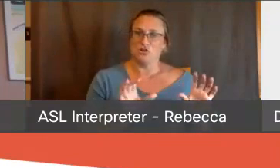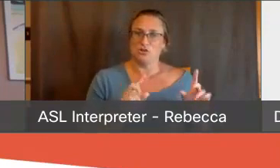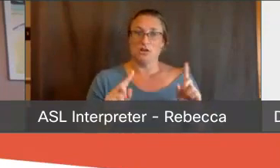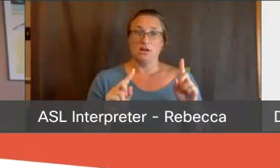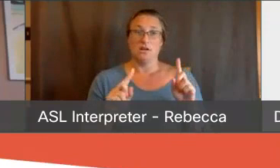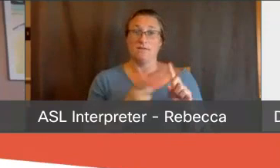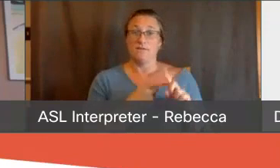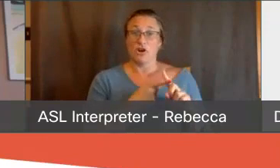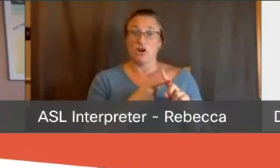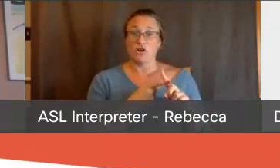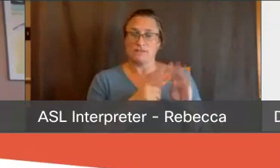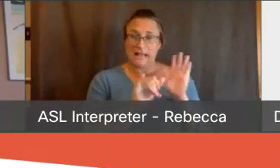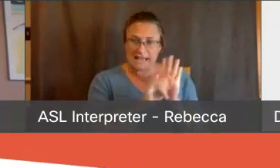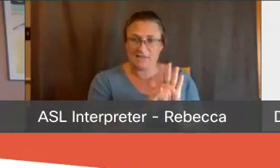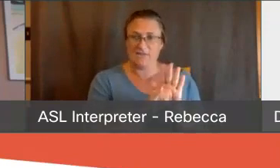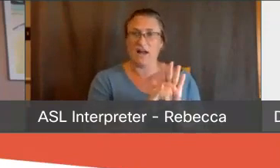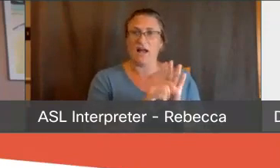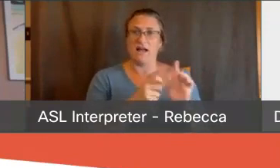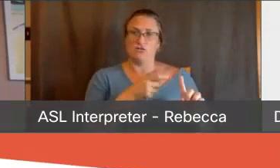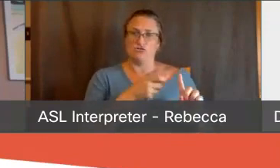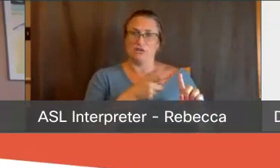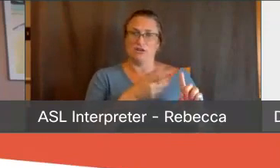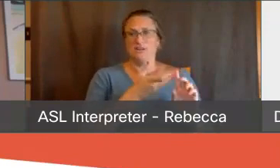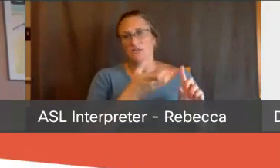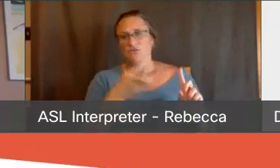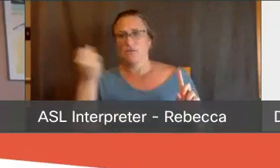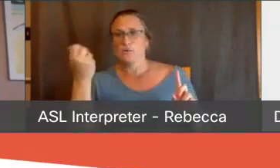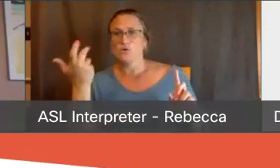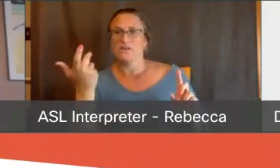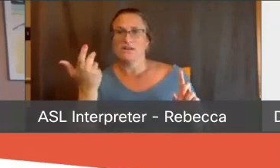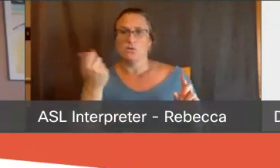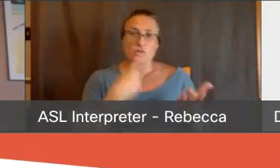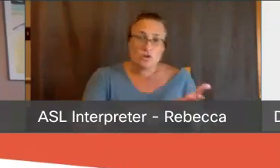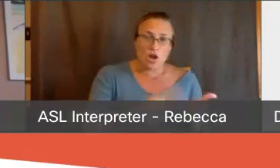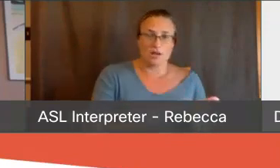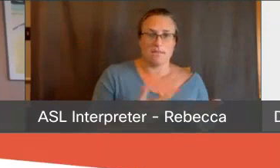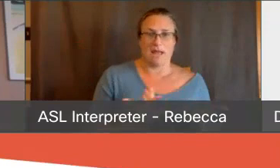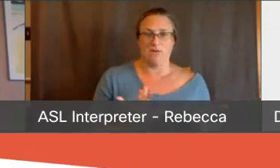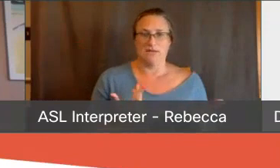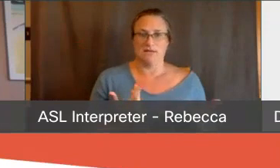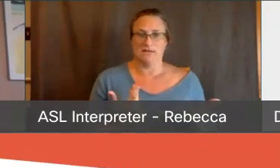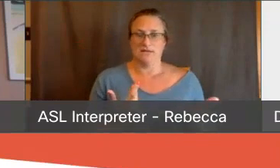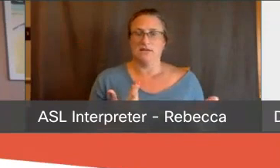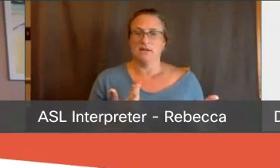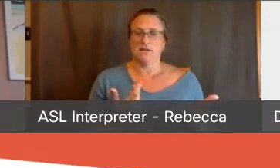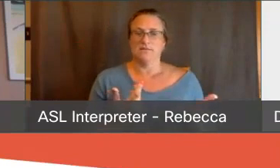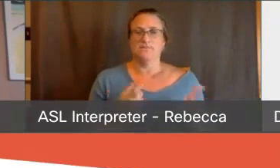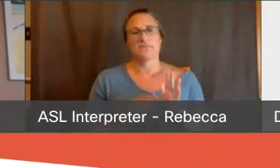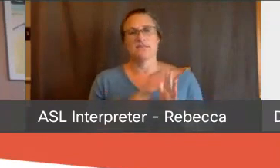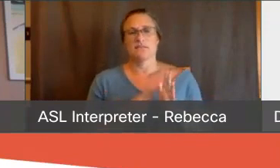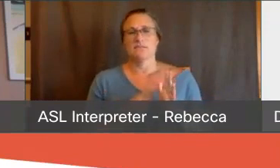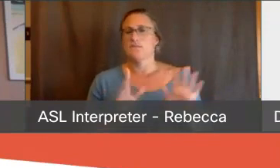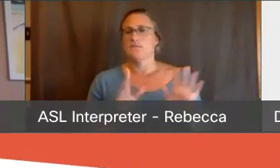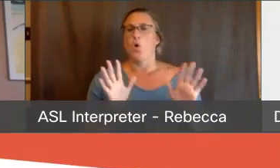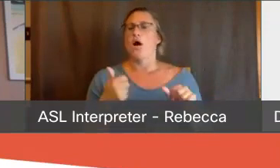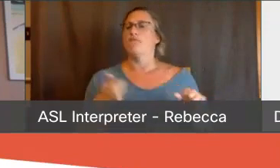identify and remove the trigger, or remove the person from the triggering environment, or address the trigger in some way. Sometimes we think that avoiding a topic will just